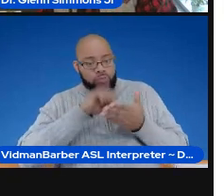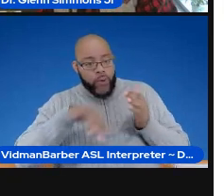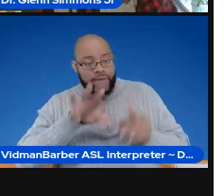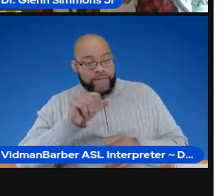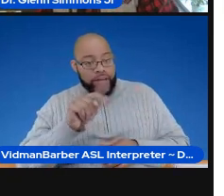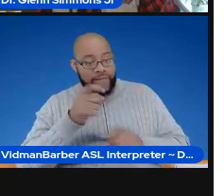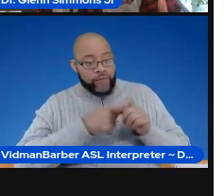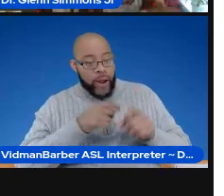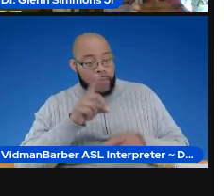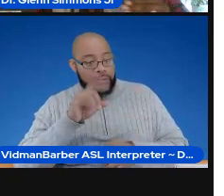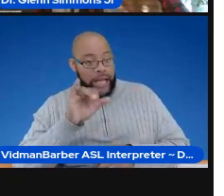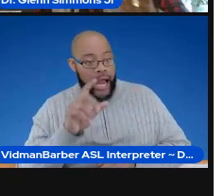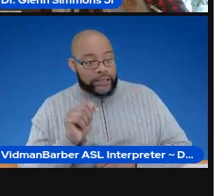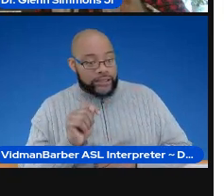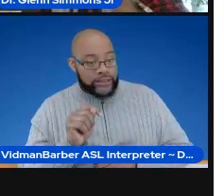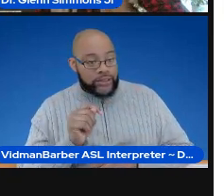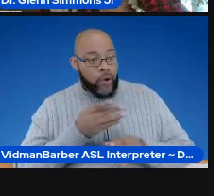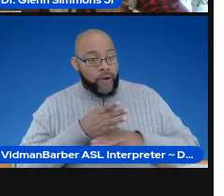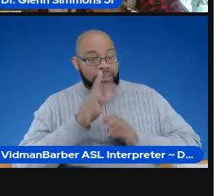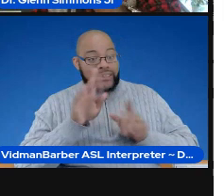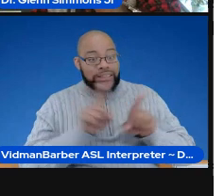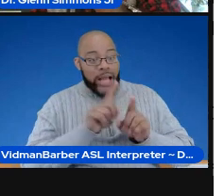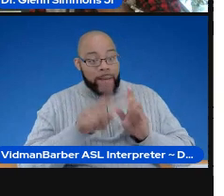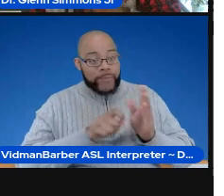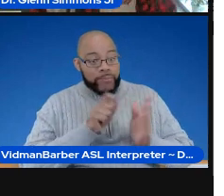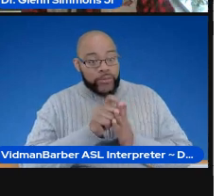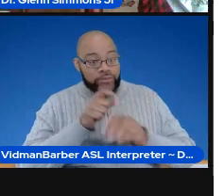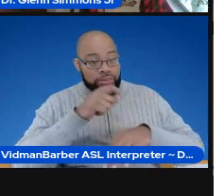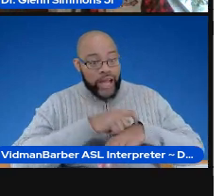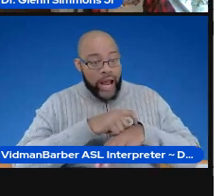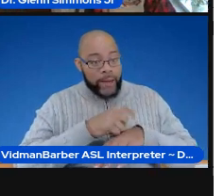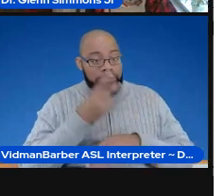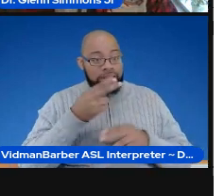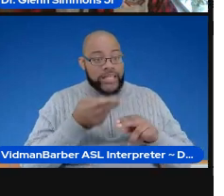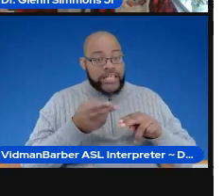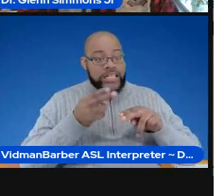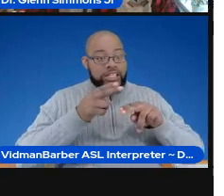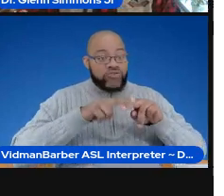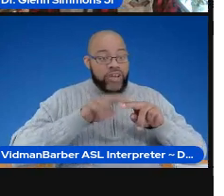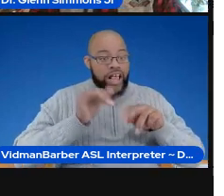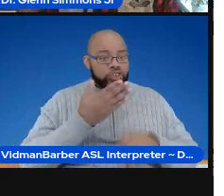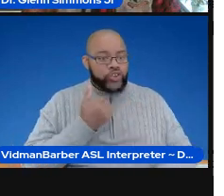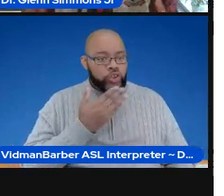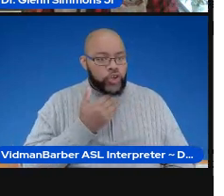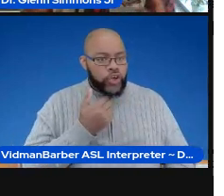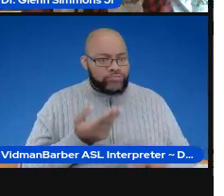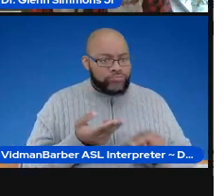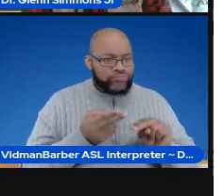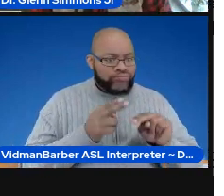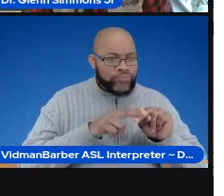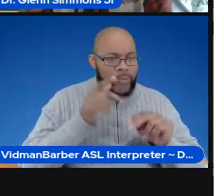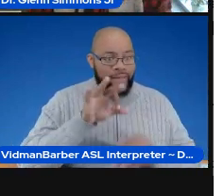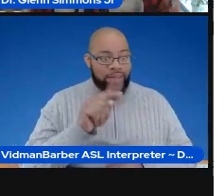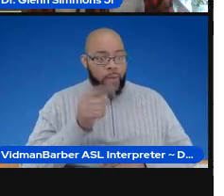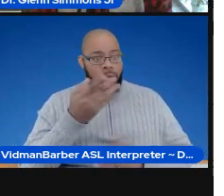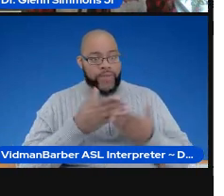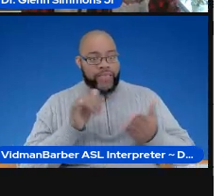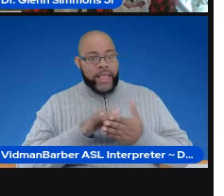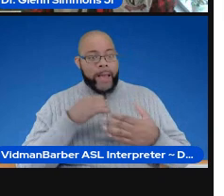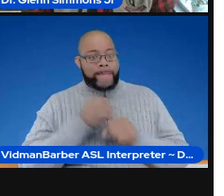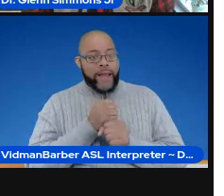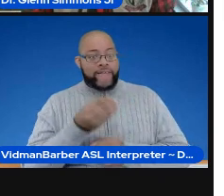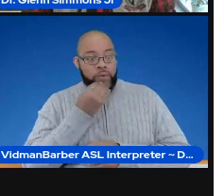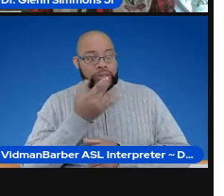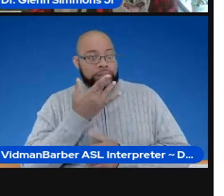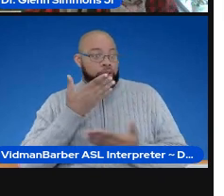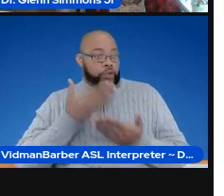the diet, over that same period of time, we've seen an increase in things like sugar, because fat is one of those things that makes food